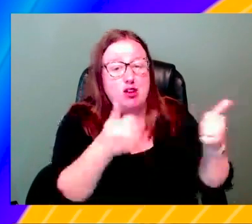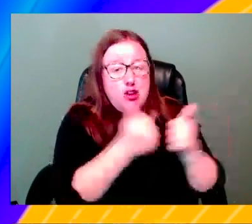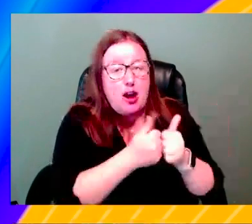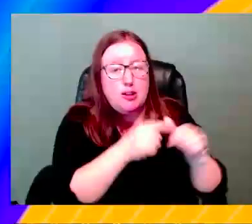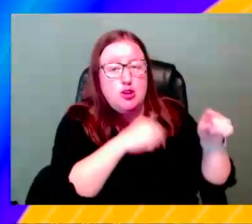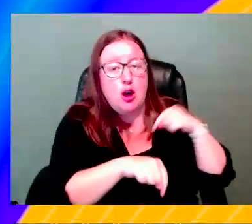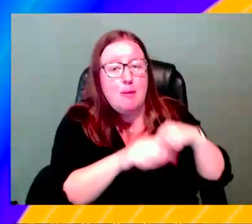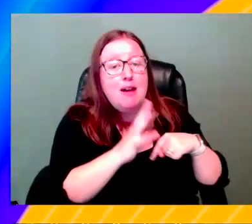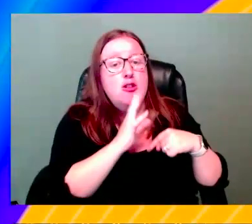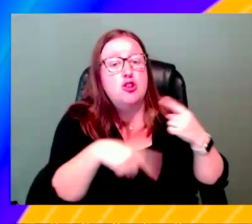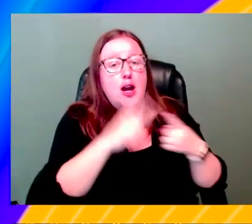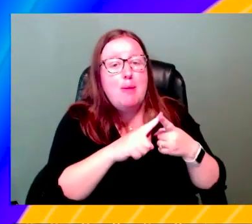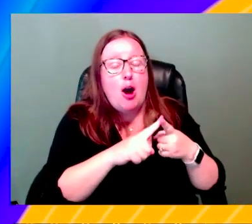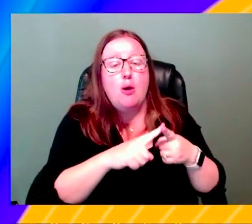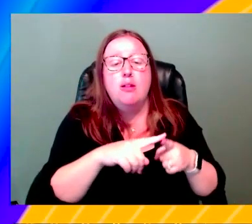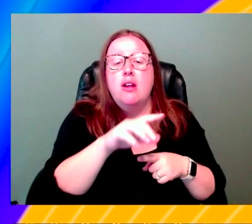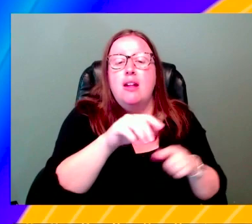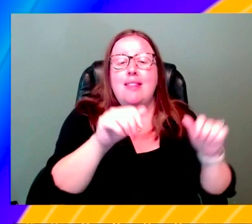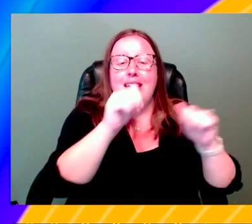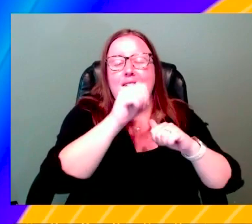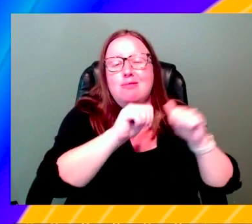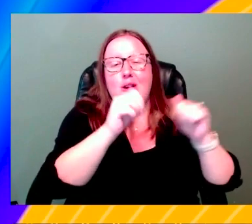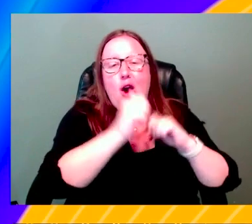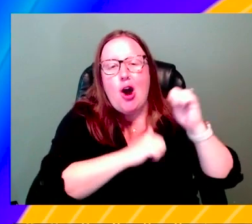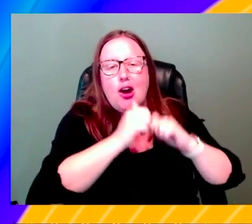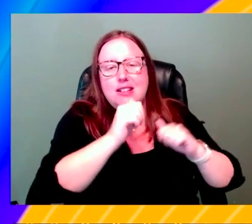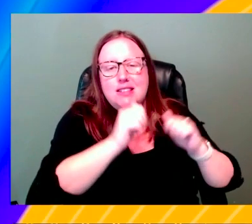Architect Associate Series, or the Associate